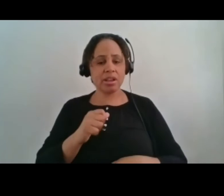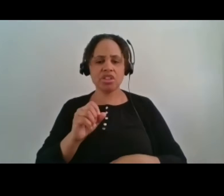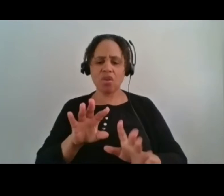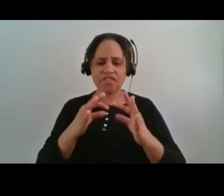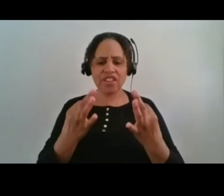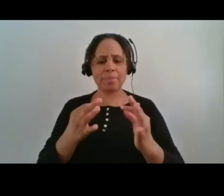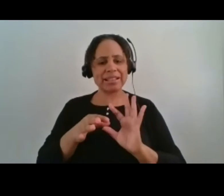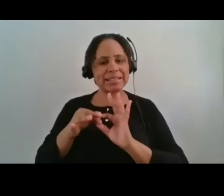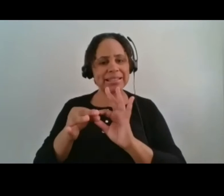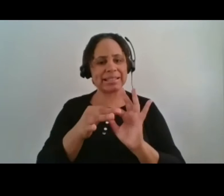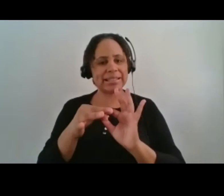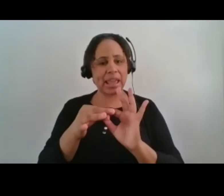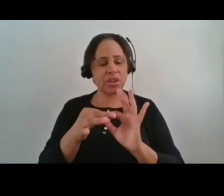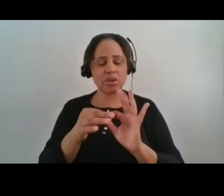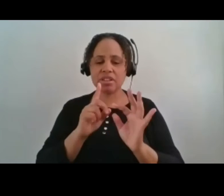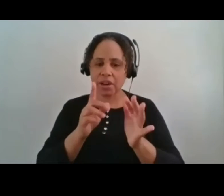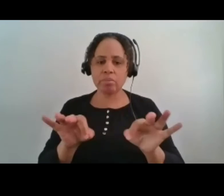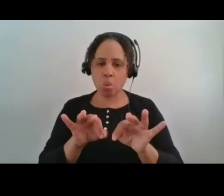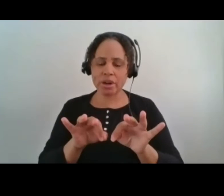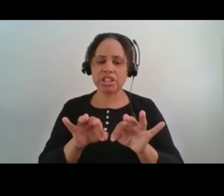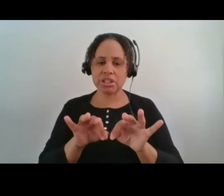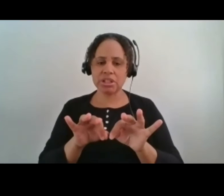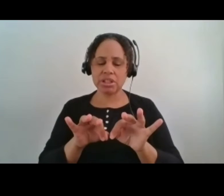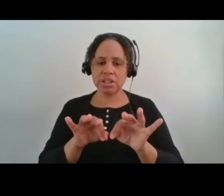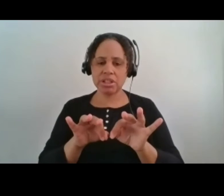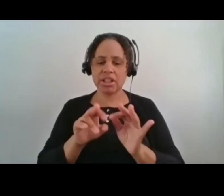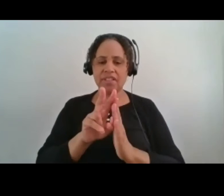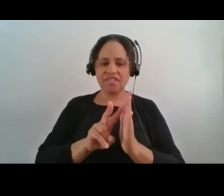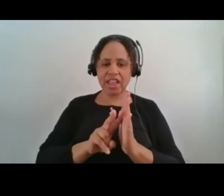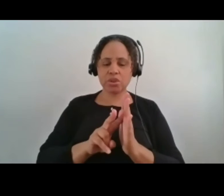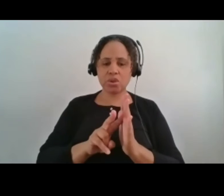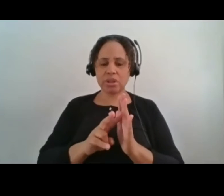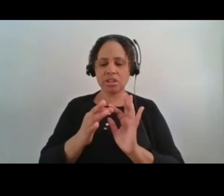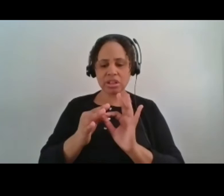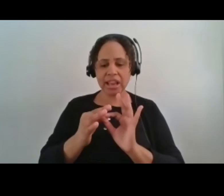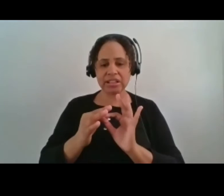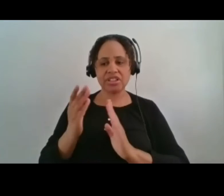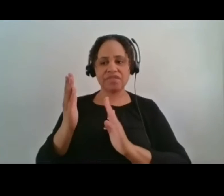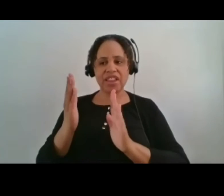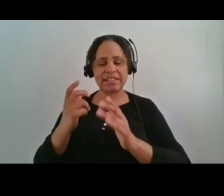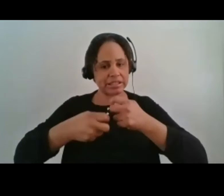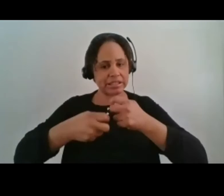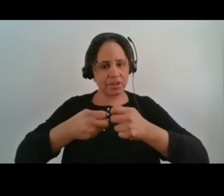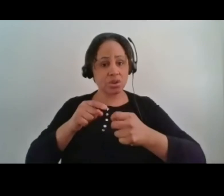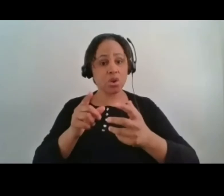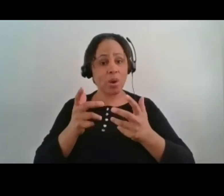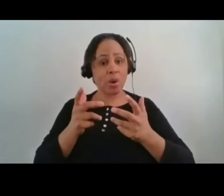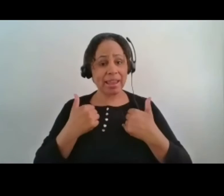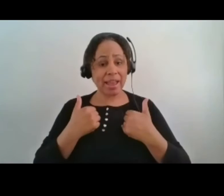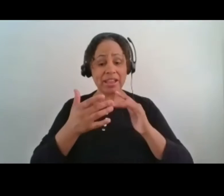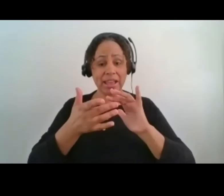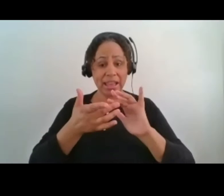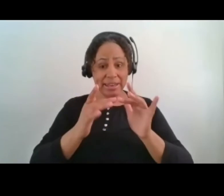important value when it comes to facing these kind of difficulties. You want to have a network of people around you that support